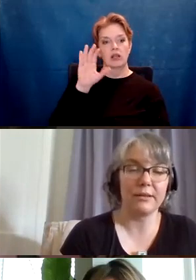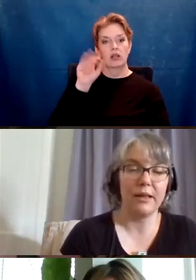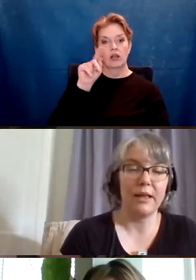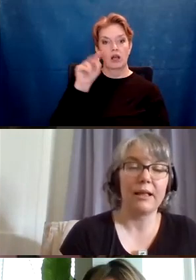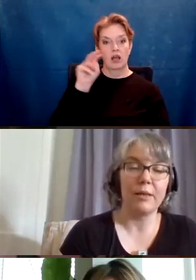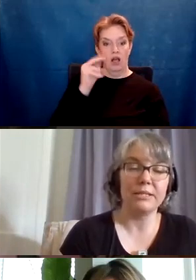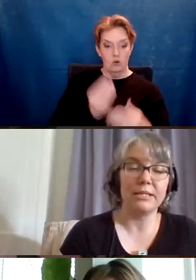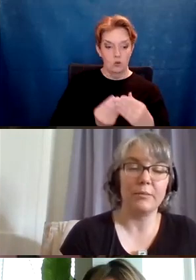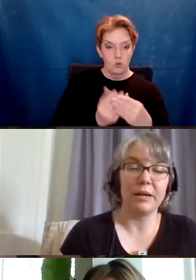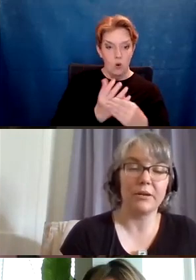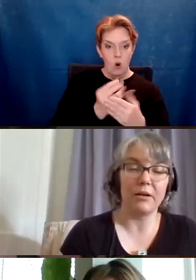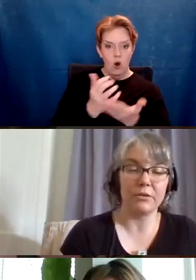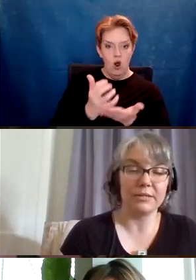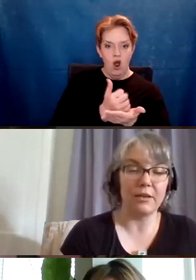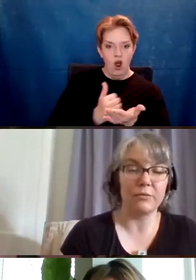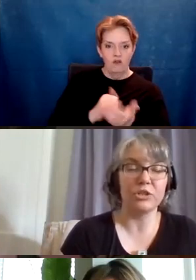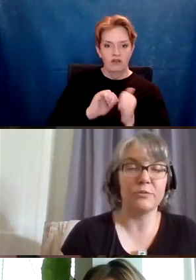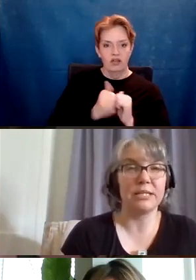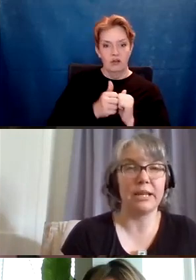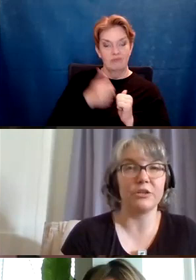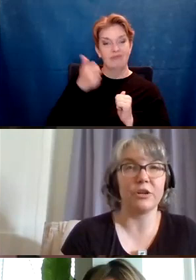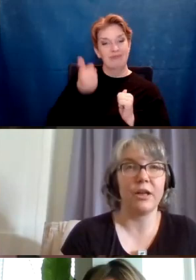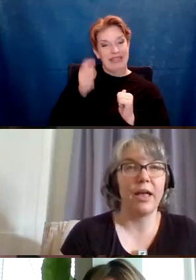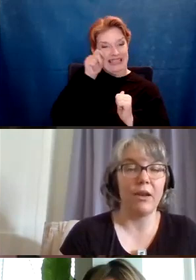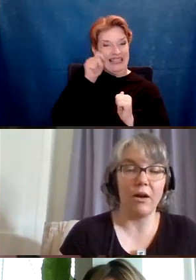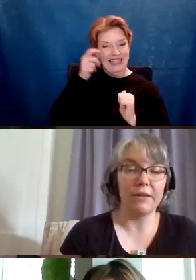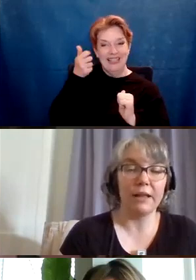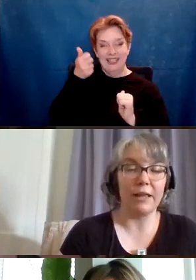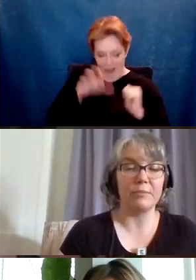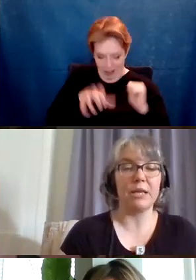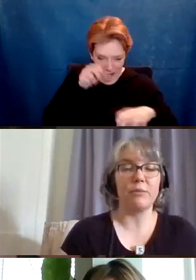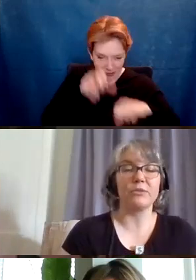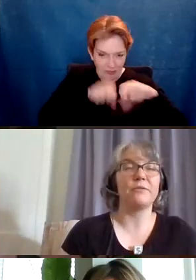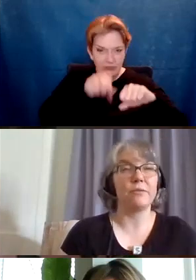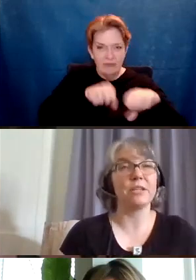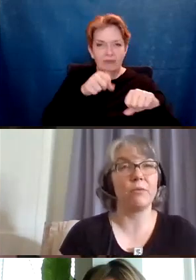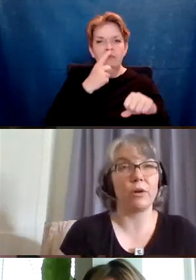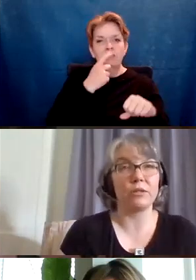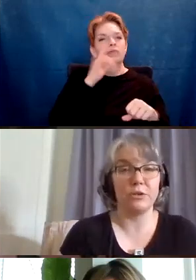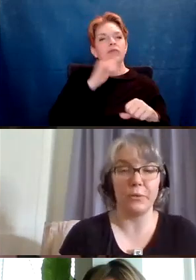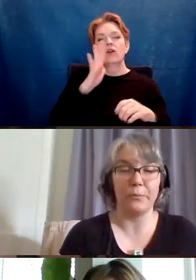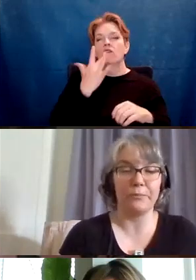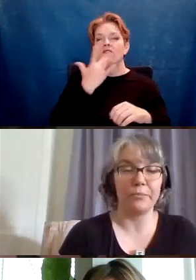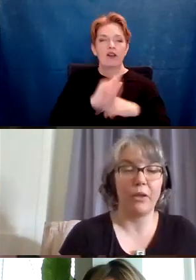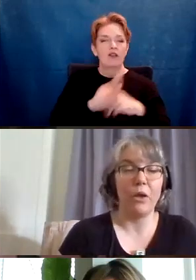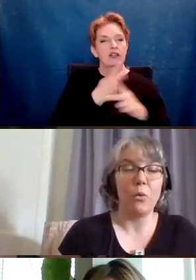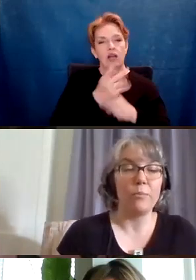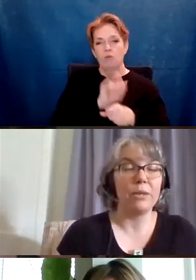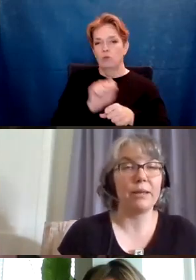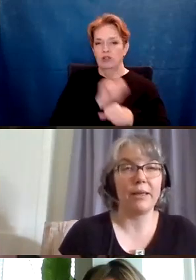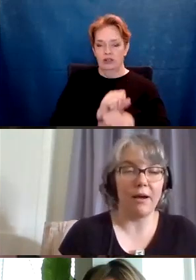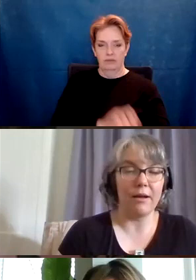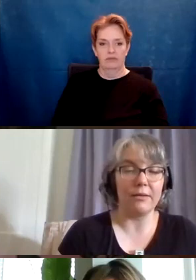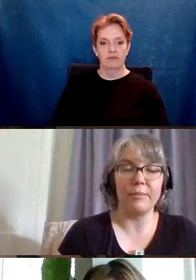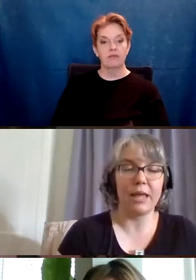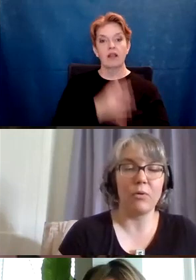process. Clementine picked cotton herself when she was a teenager and often claimed it was her favorite type of work to do. Women